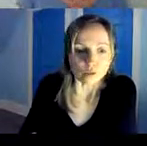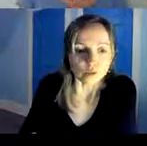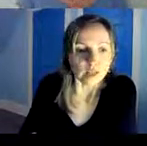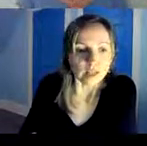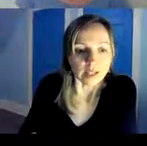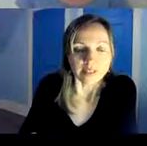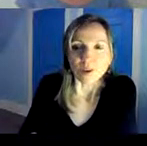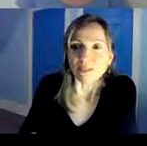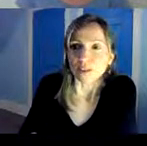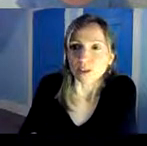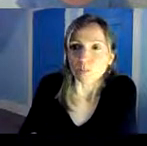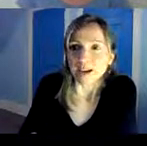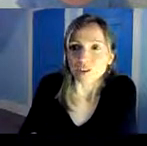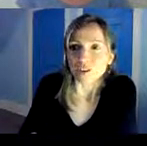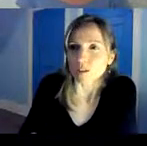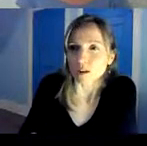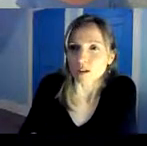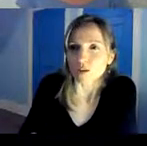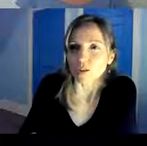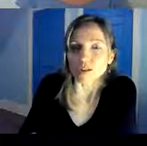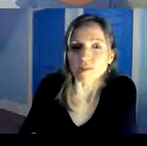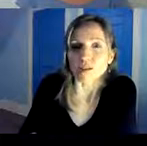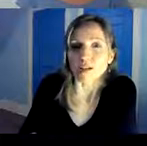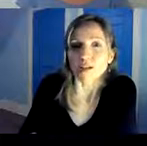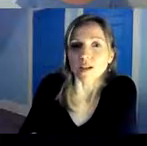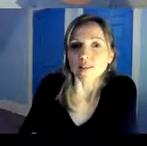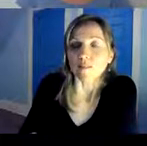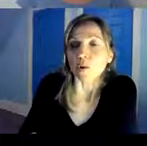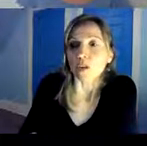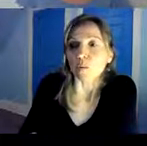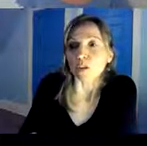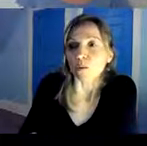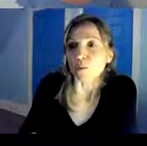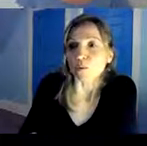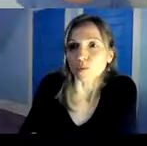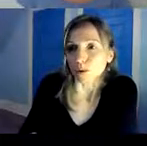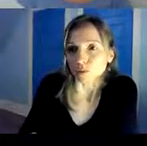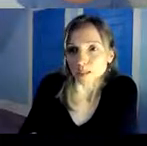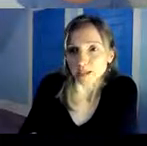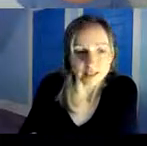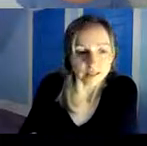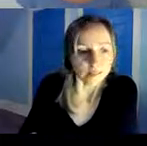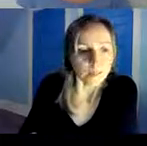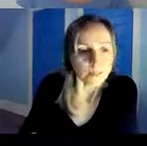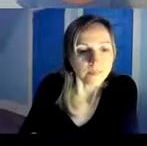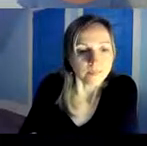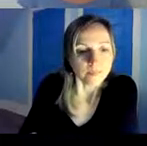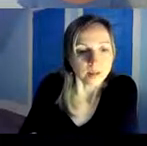option too. Again, if you have a large patch and it's a monoculture, because obviously mowing will remove all of the plants.